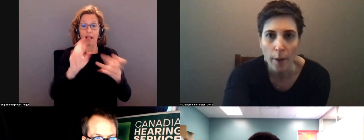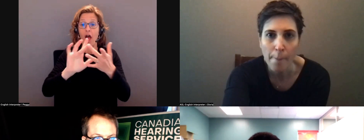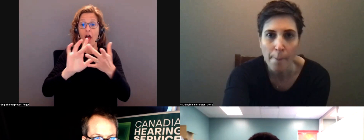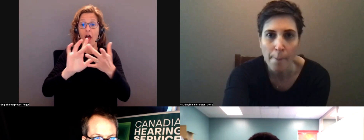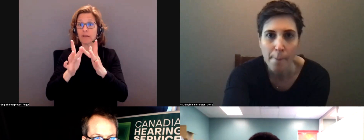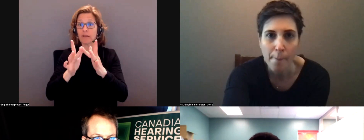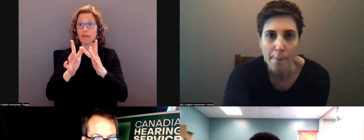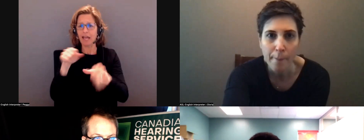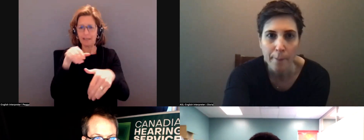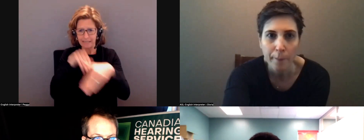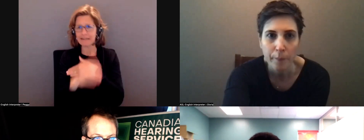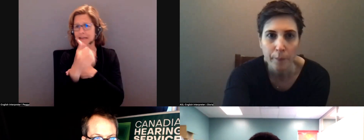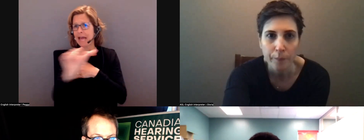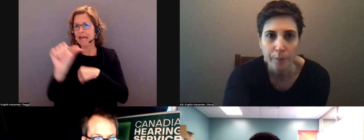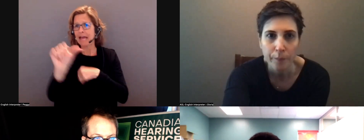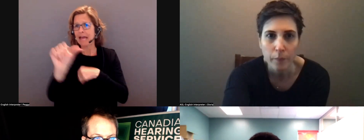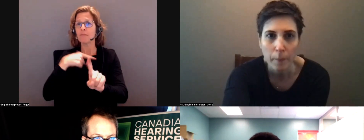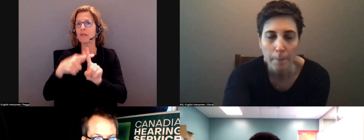Okay.